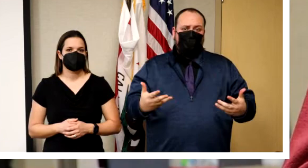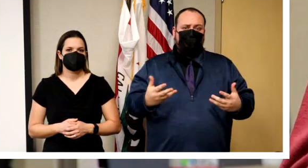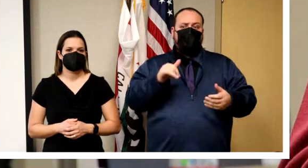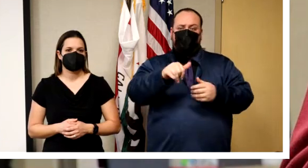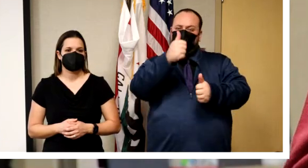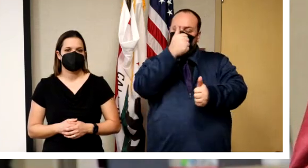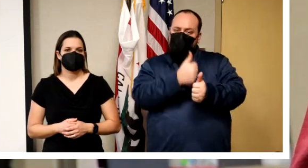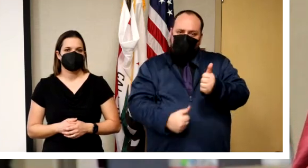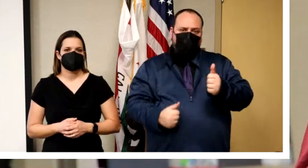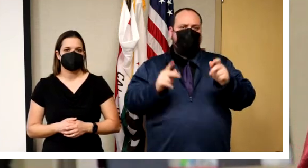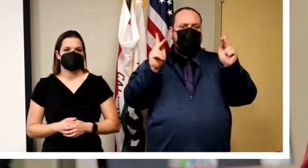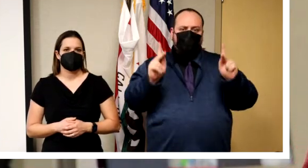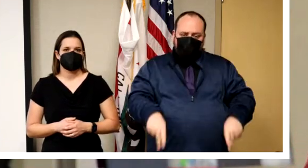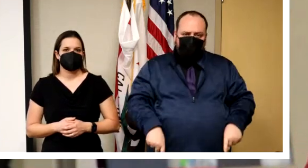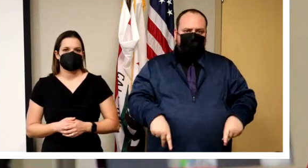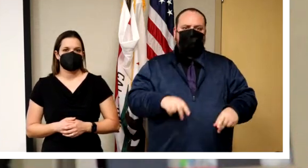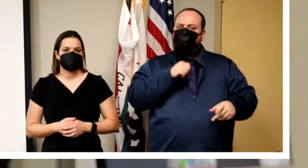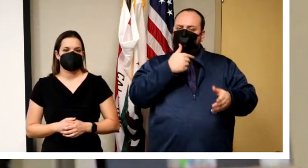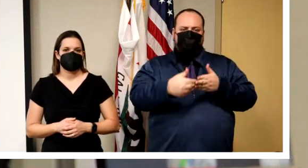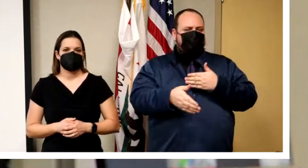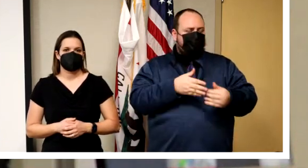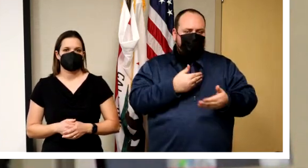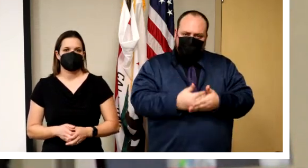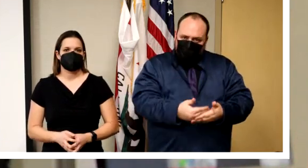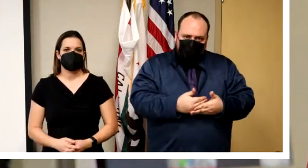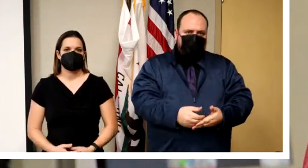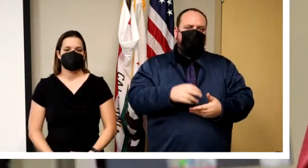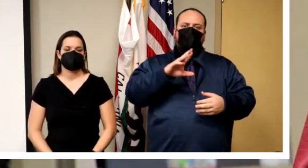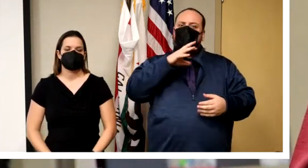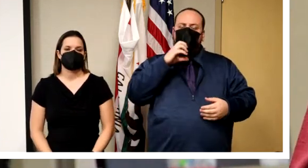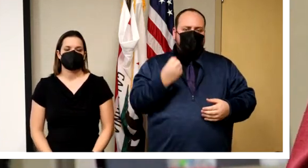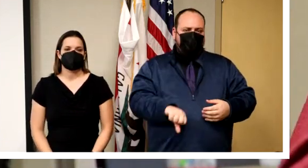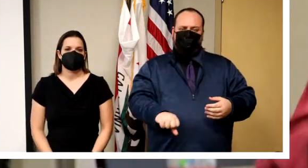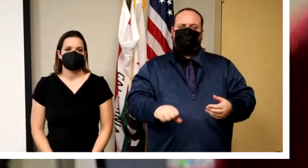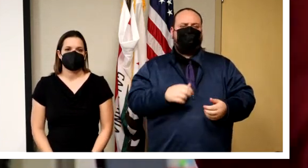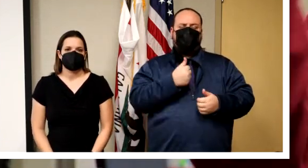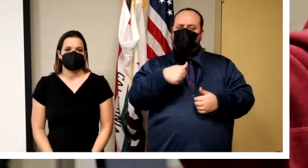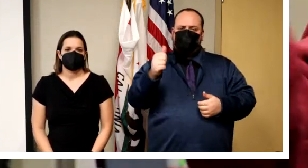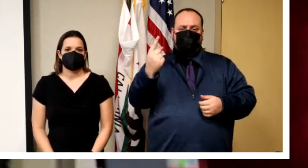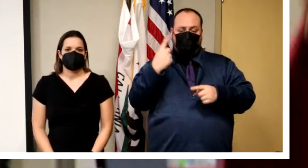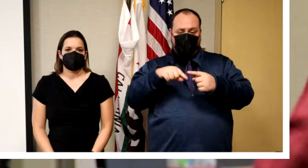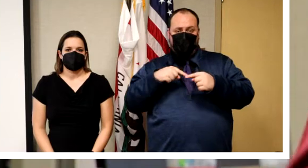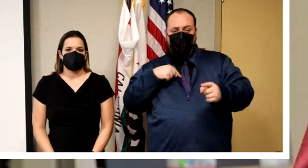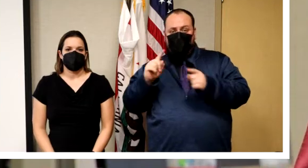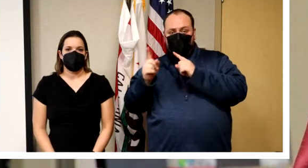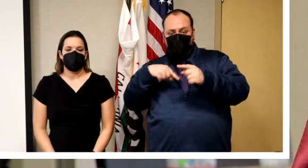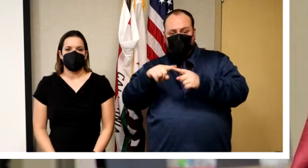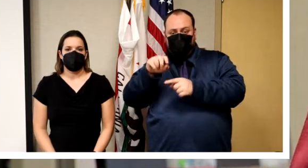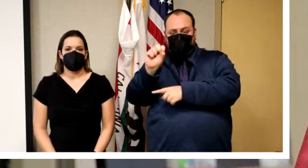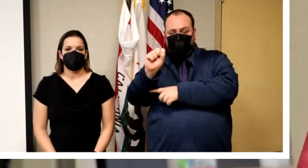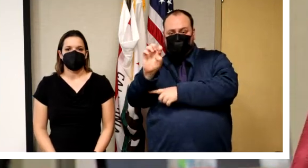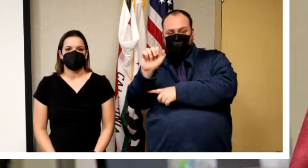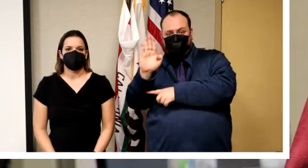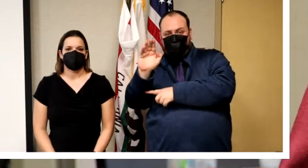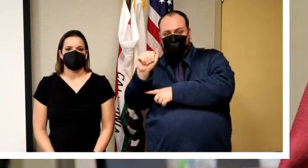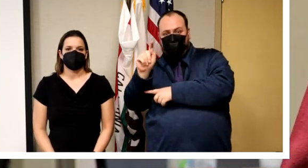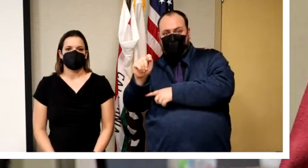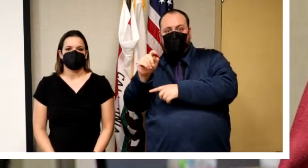right? And when we're doing Voting Rights Act, we're talking about CVAP, and I talked about citizens voting age population.